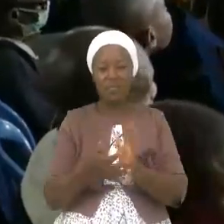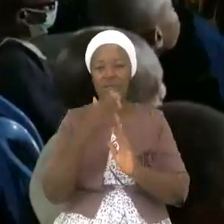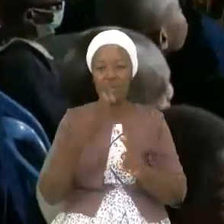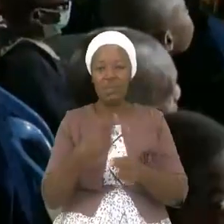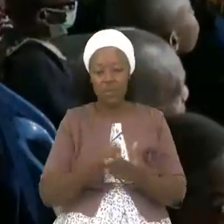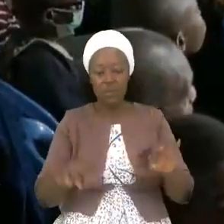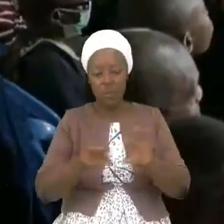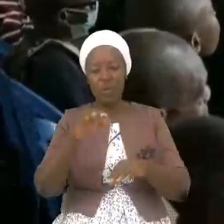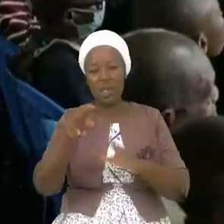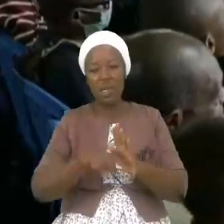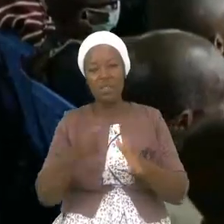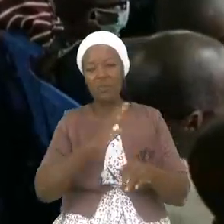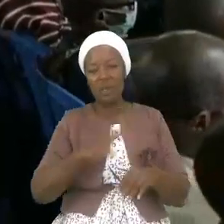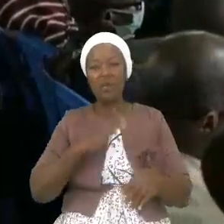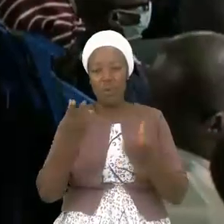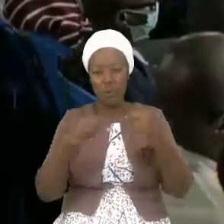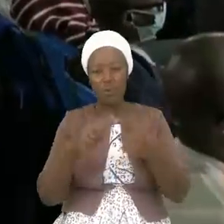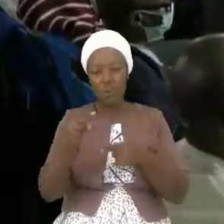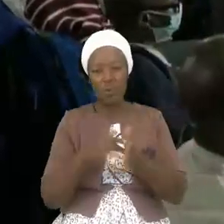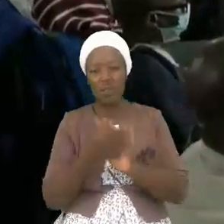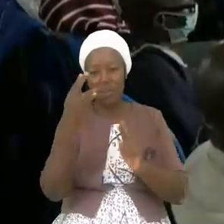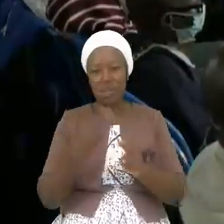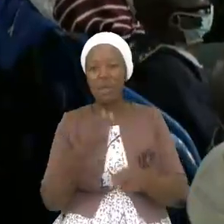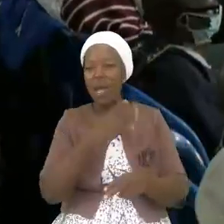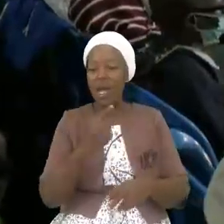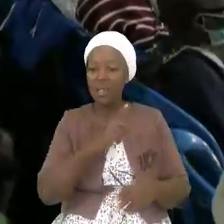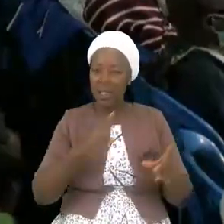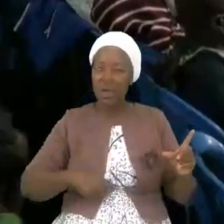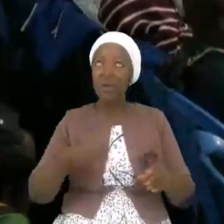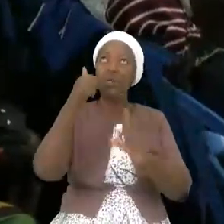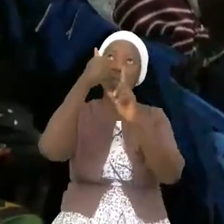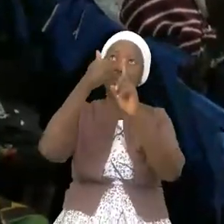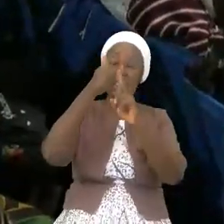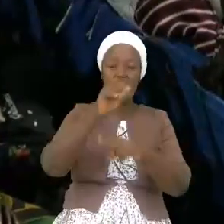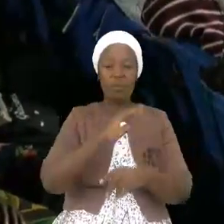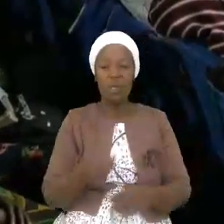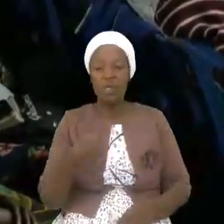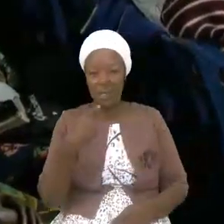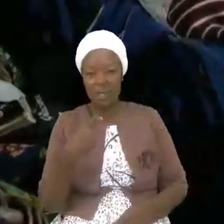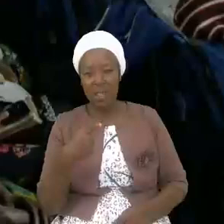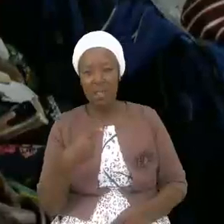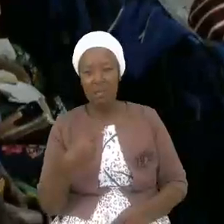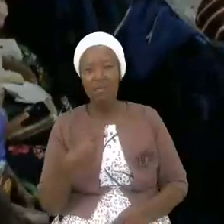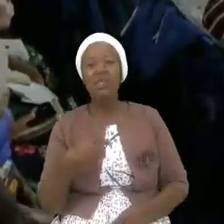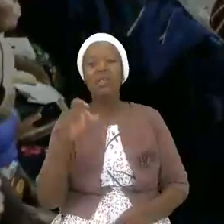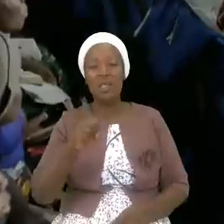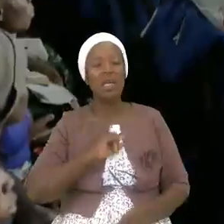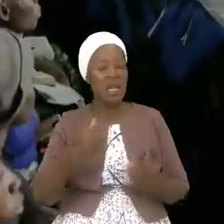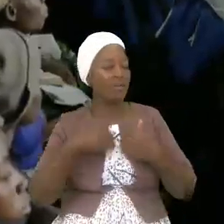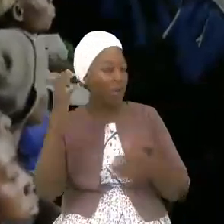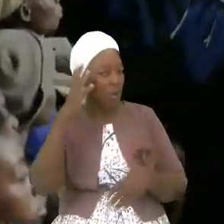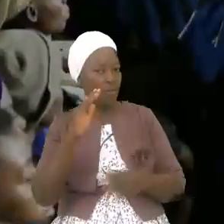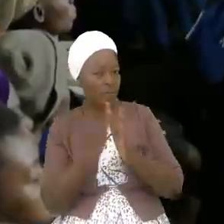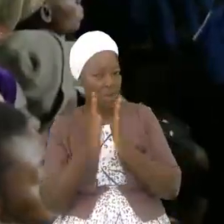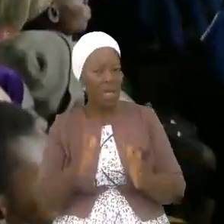Lord himself will say, yes, I've heard your prayer. I know you spoke with conviction and you spoke